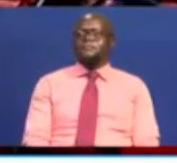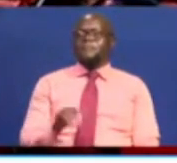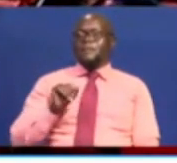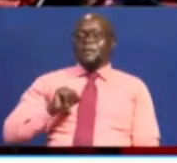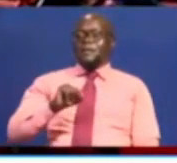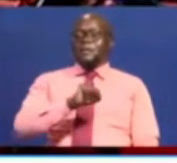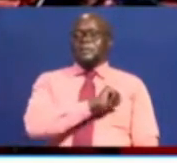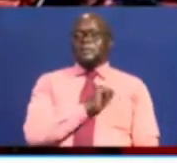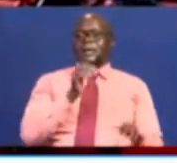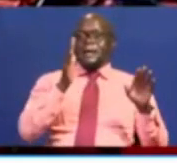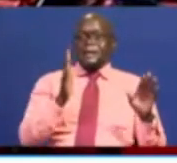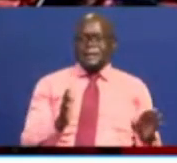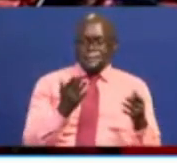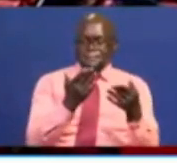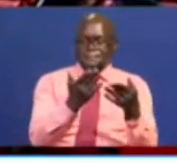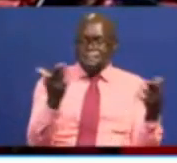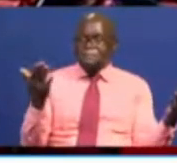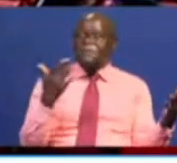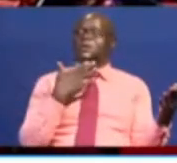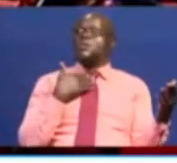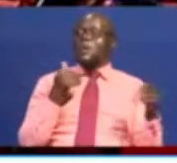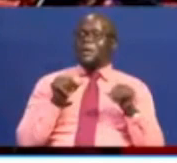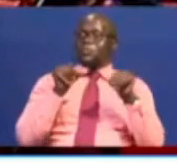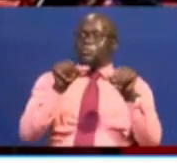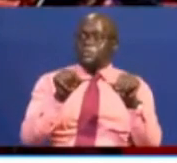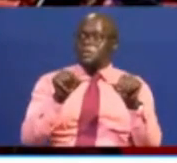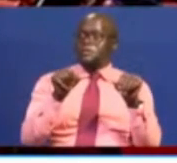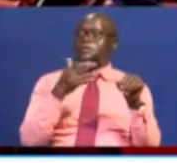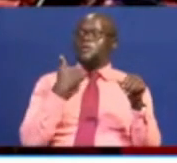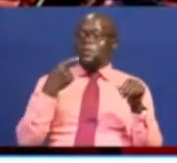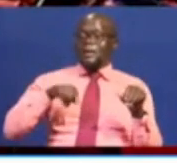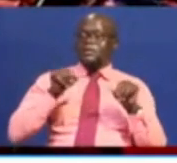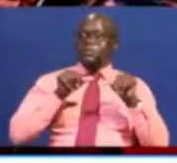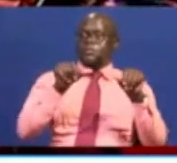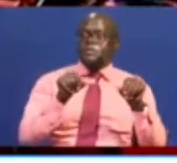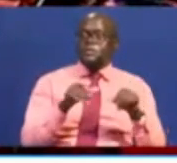Senators. You want us to proceed, senators?